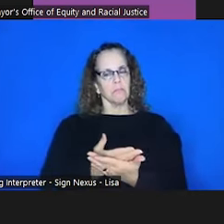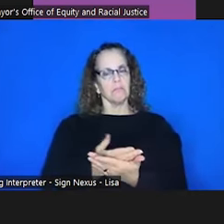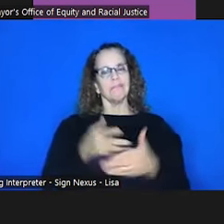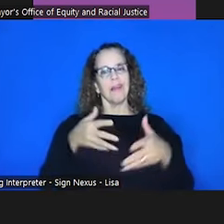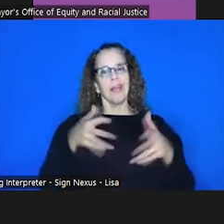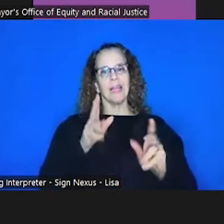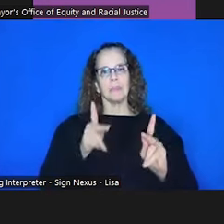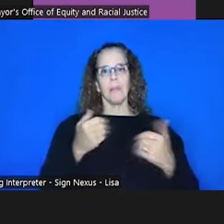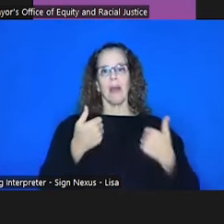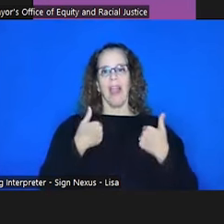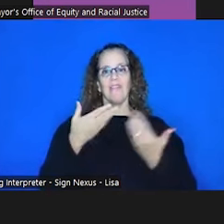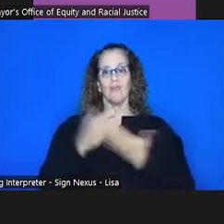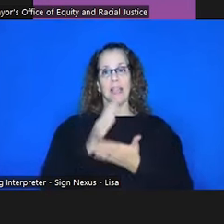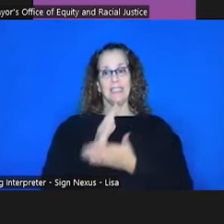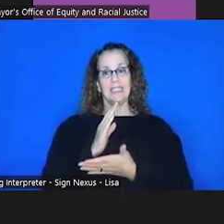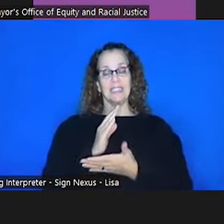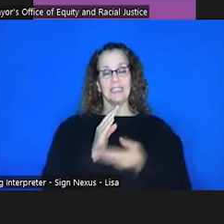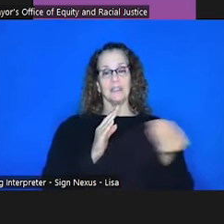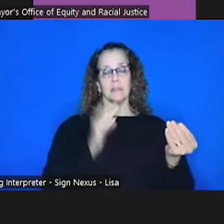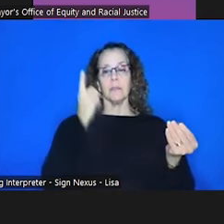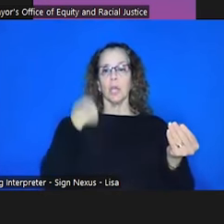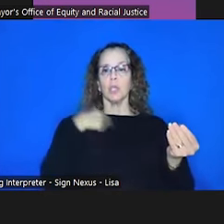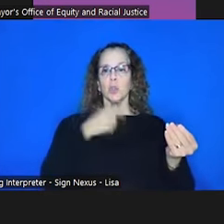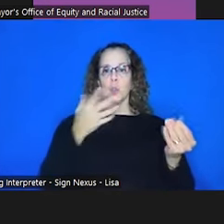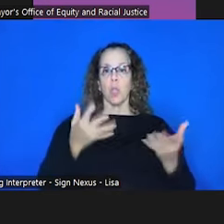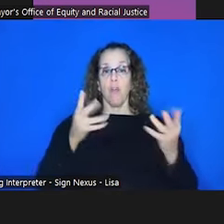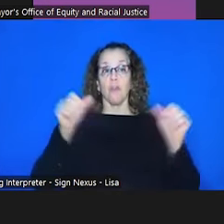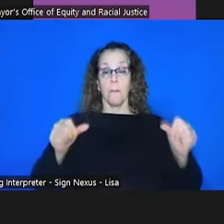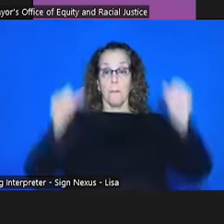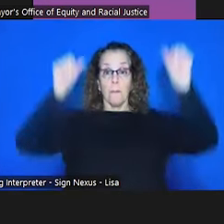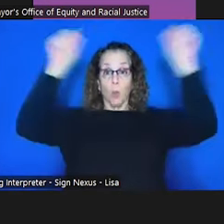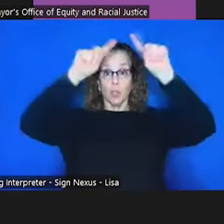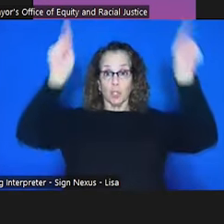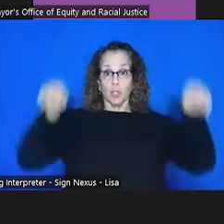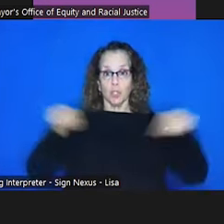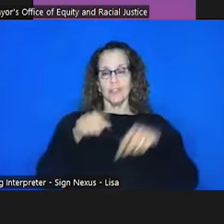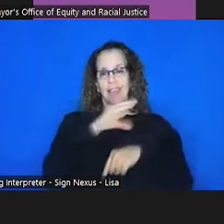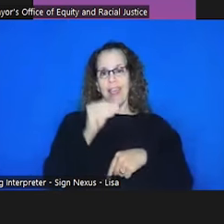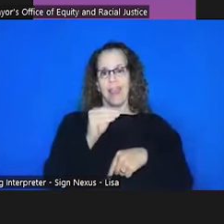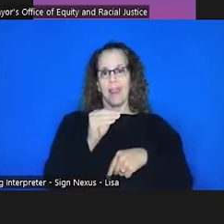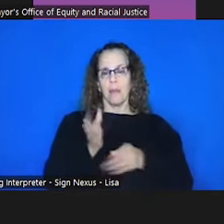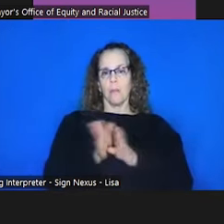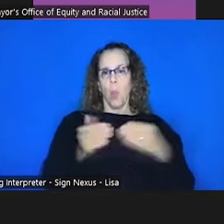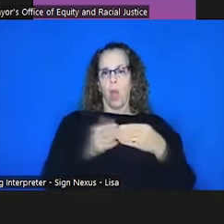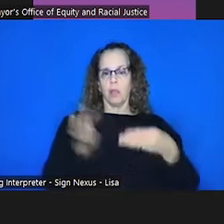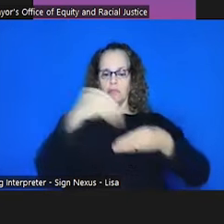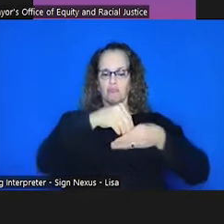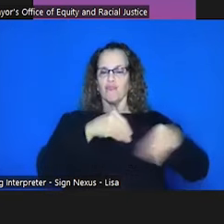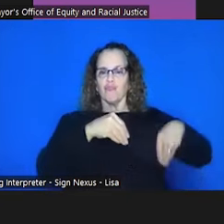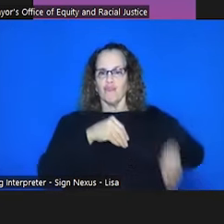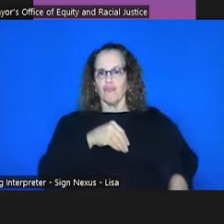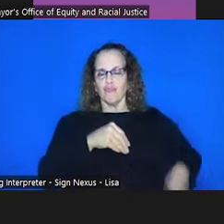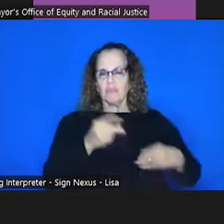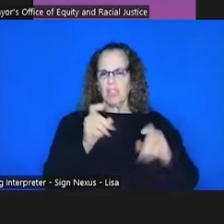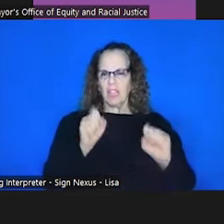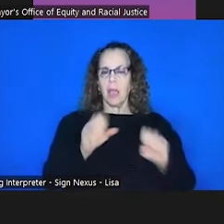you know, their rights on hand because we do offer it like in big posters and also wallet cards. But it really provides folks the tools like, hey,